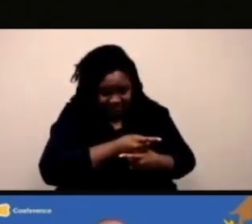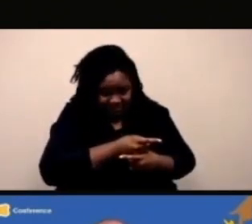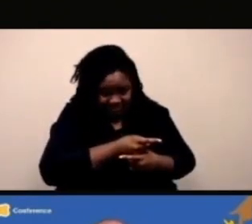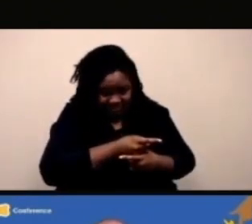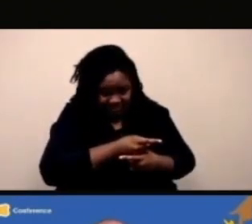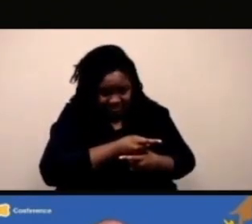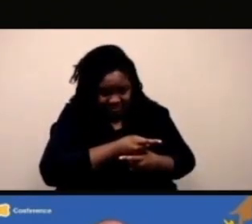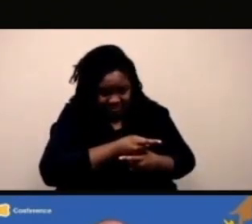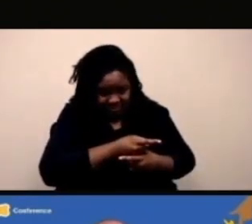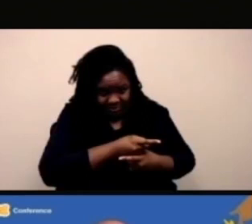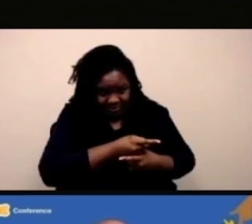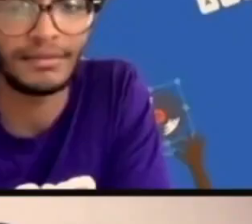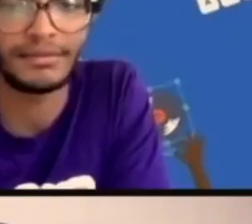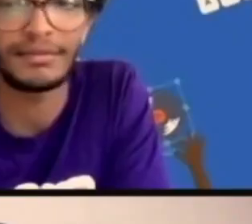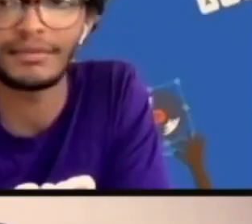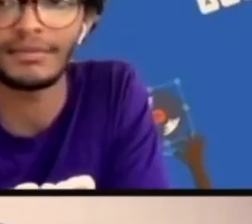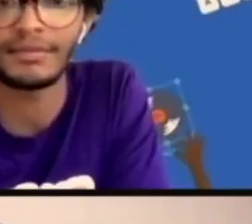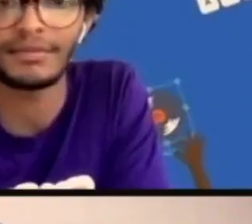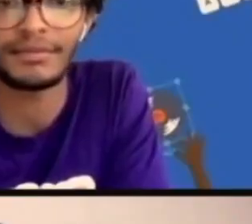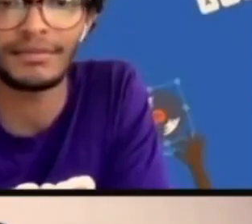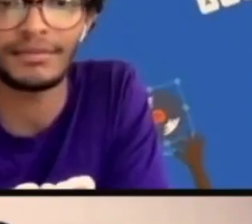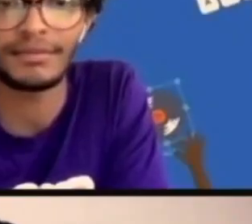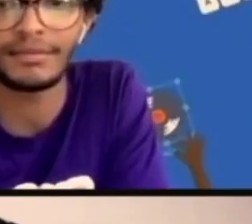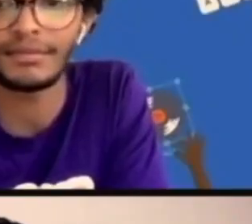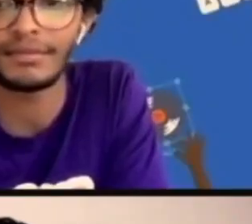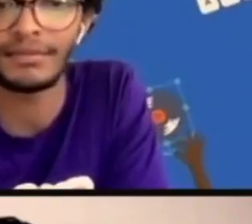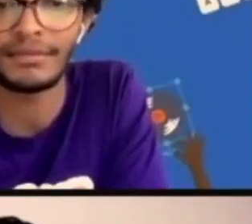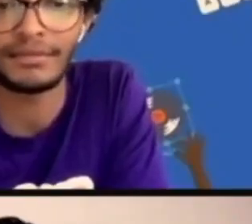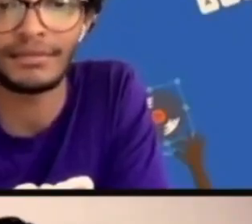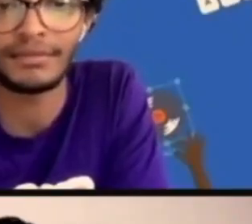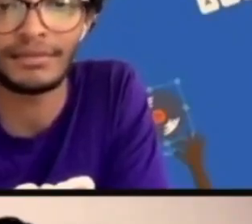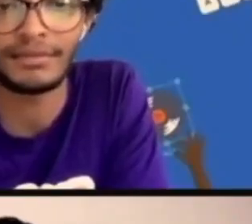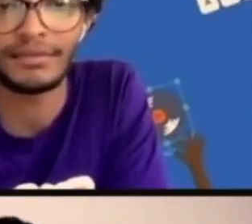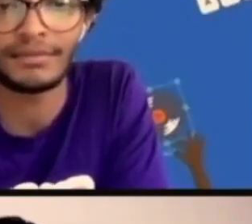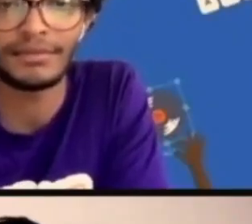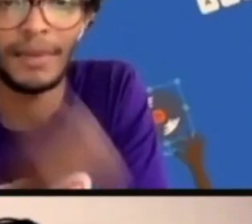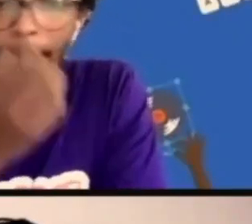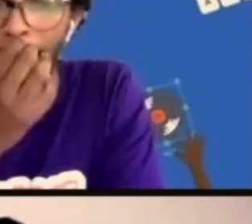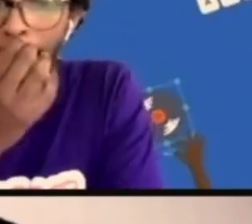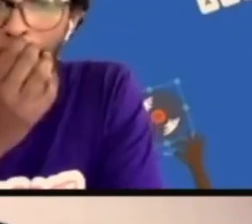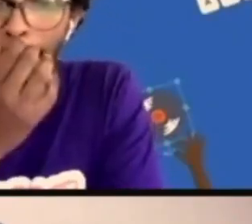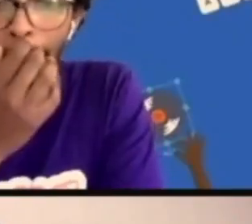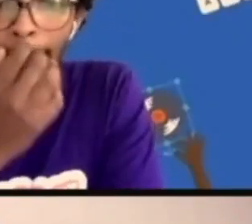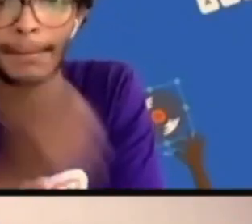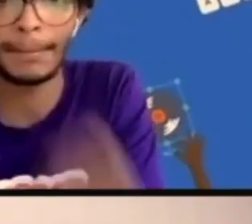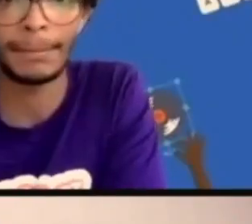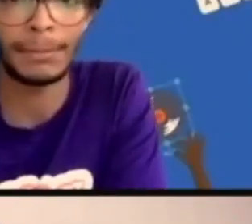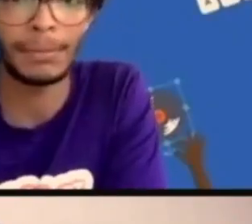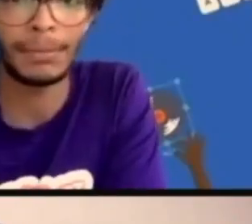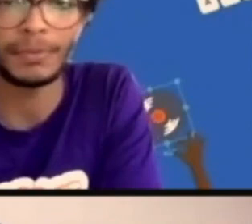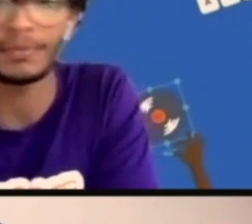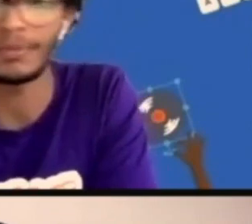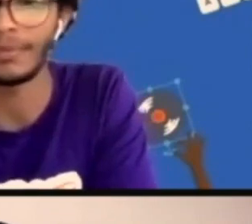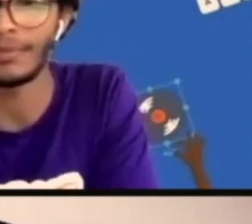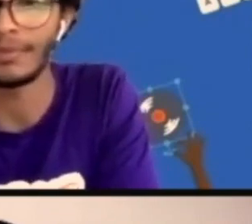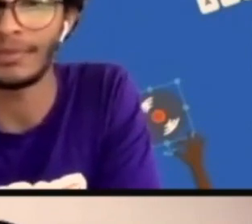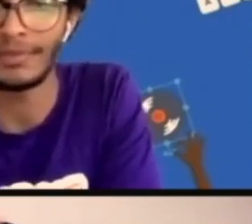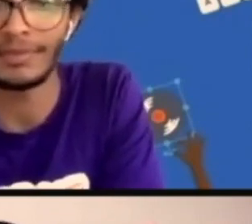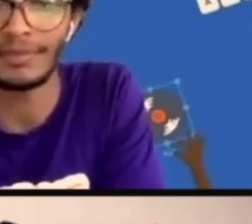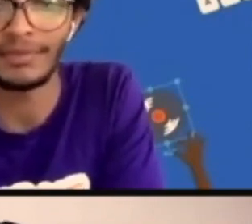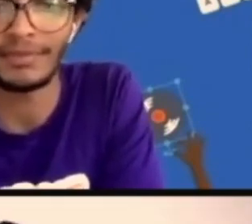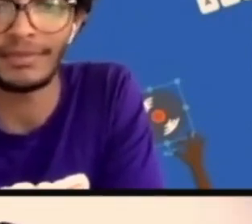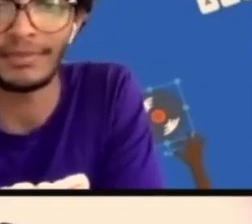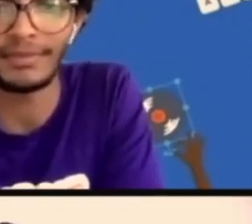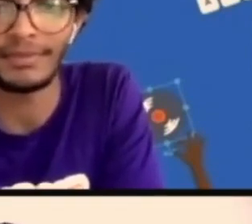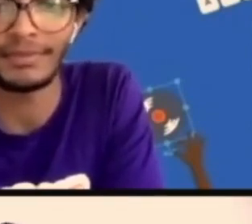Then I'm sad that it was raining, but the sun comes out from under the clouds, and then